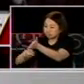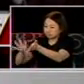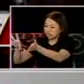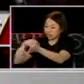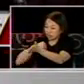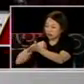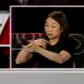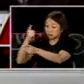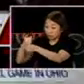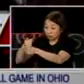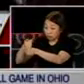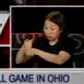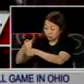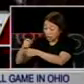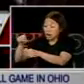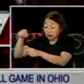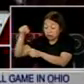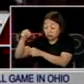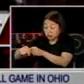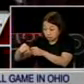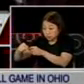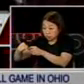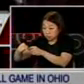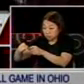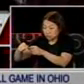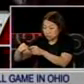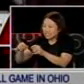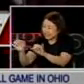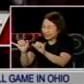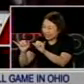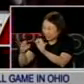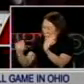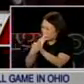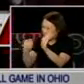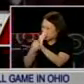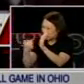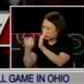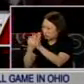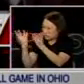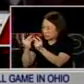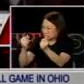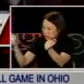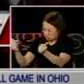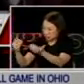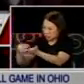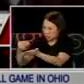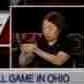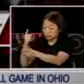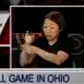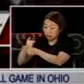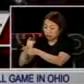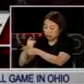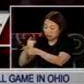recipient and this serves as the liquidation of those amounts. Ganun po ba?